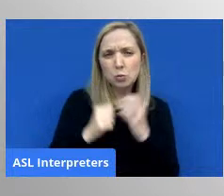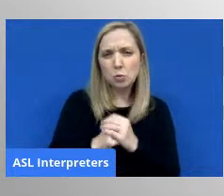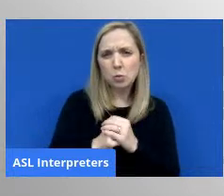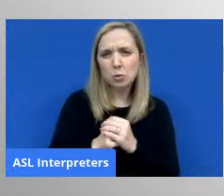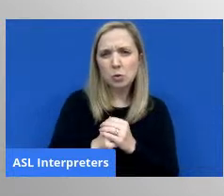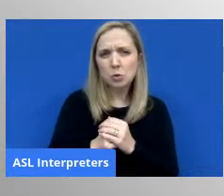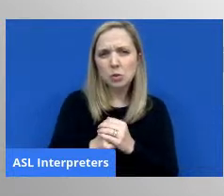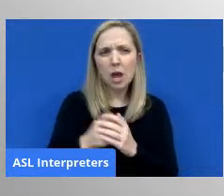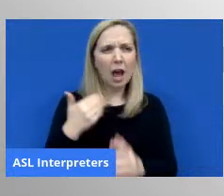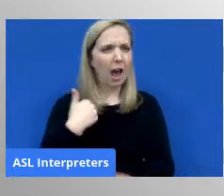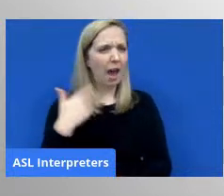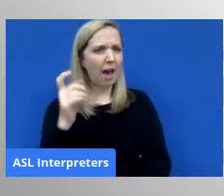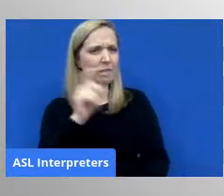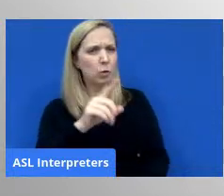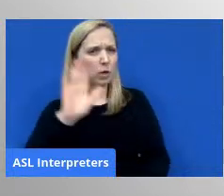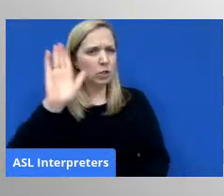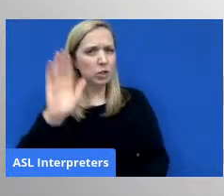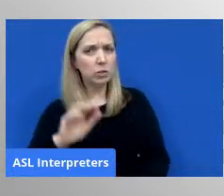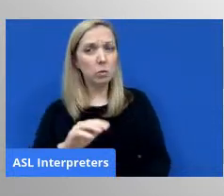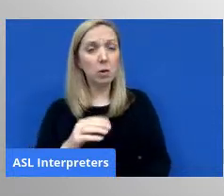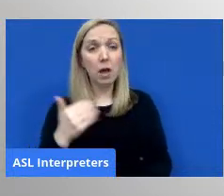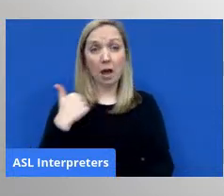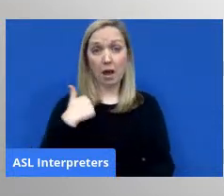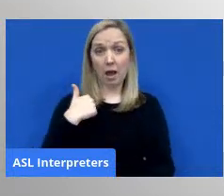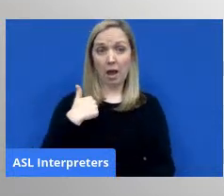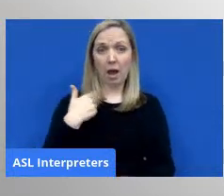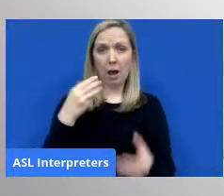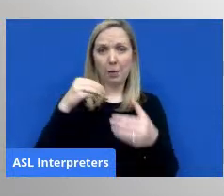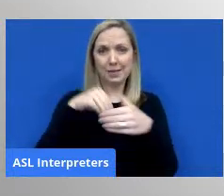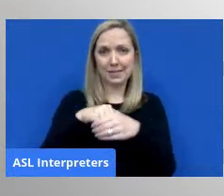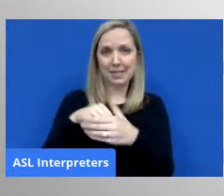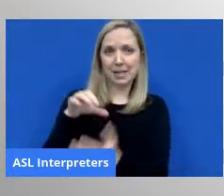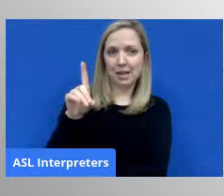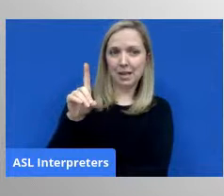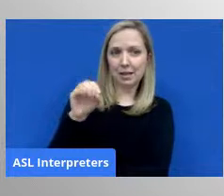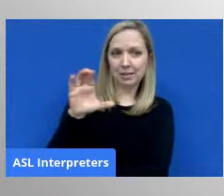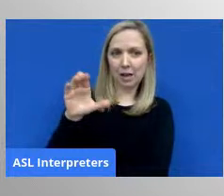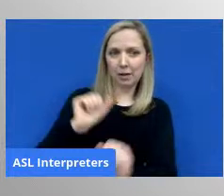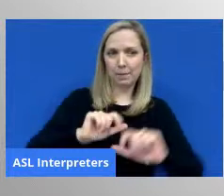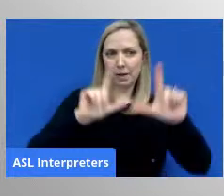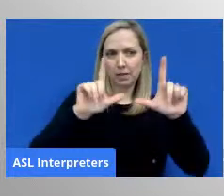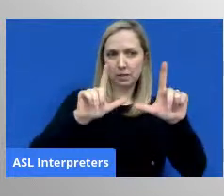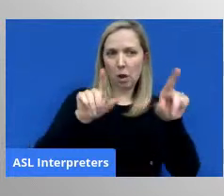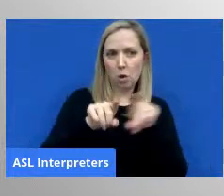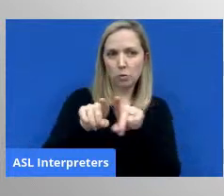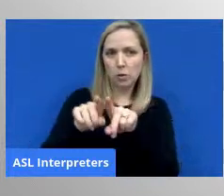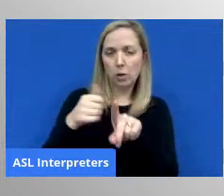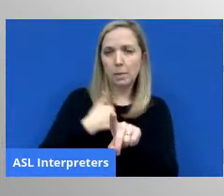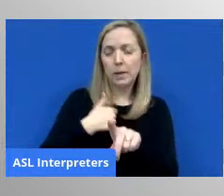And I was inside of a document as well. Was that Ms. Gallagher?